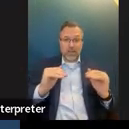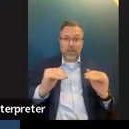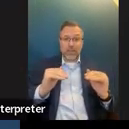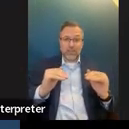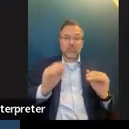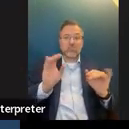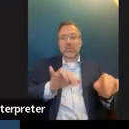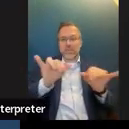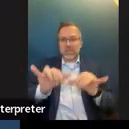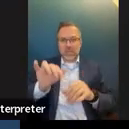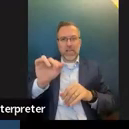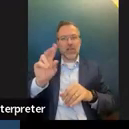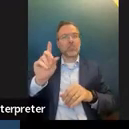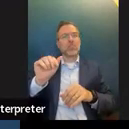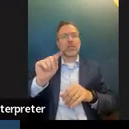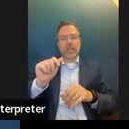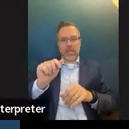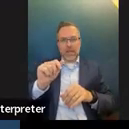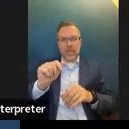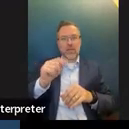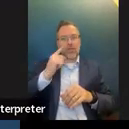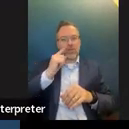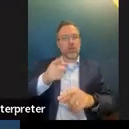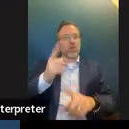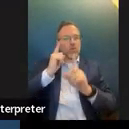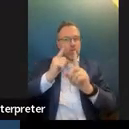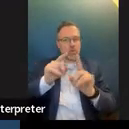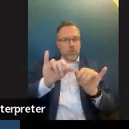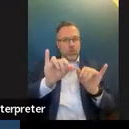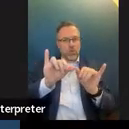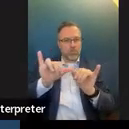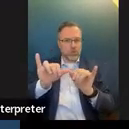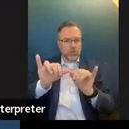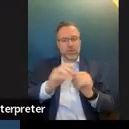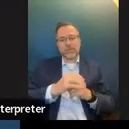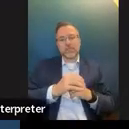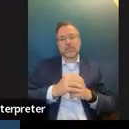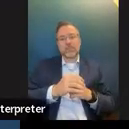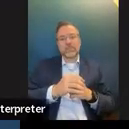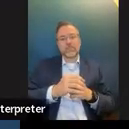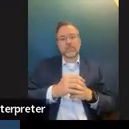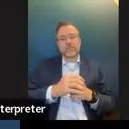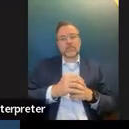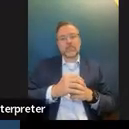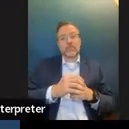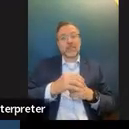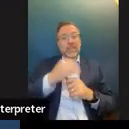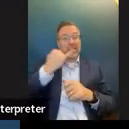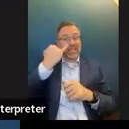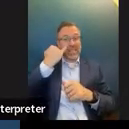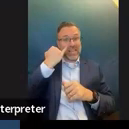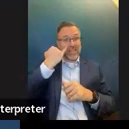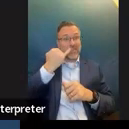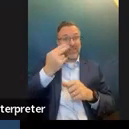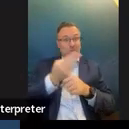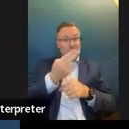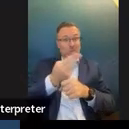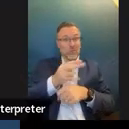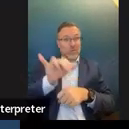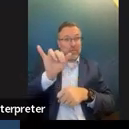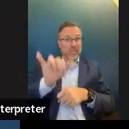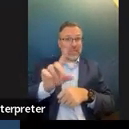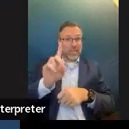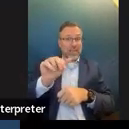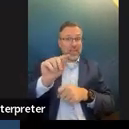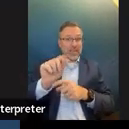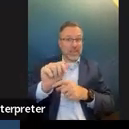data point as your goal measurement. And if you're using that data